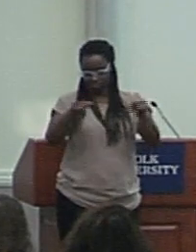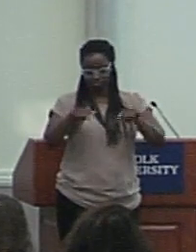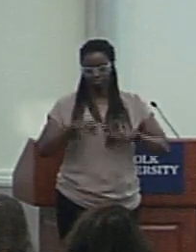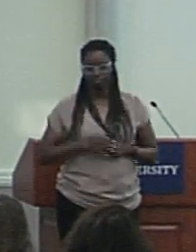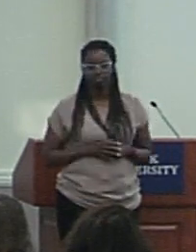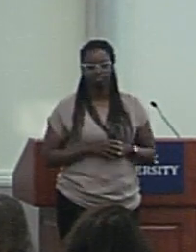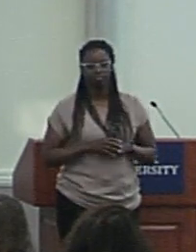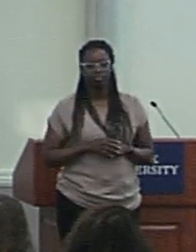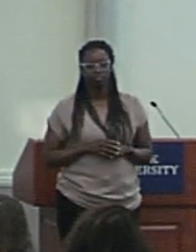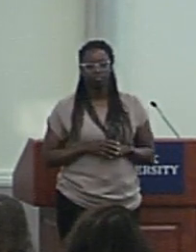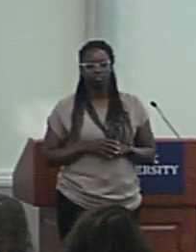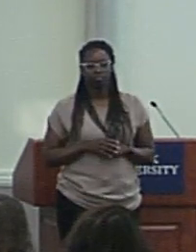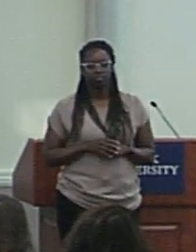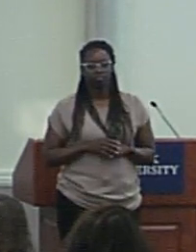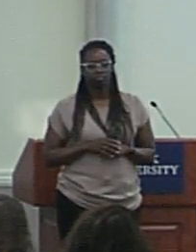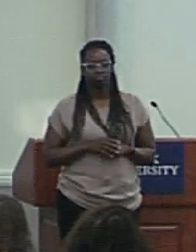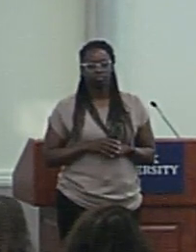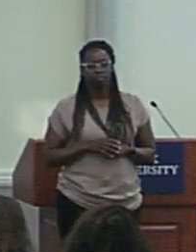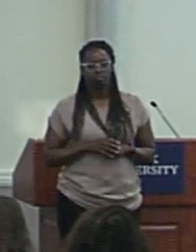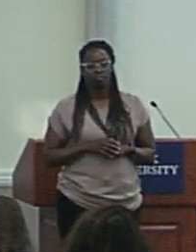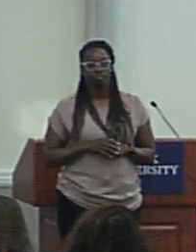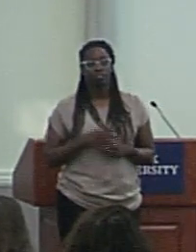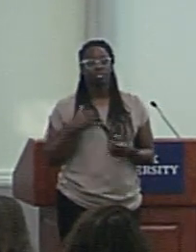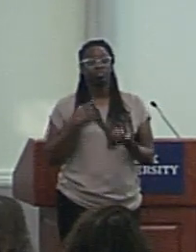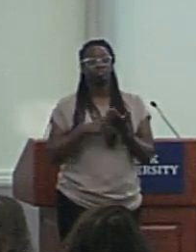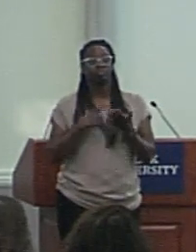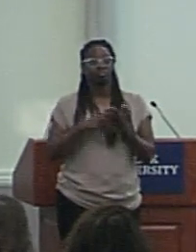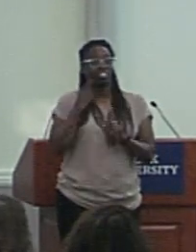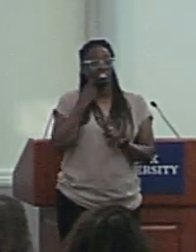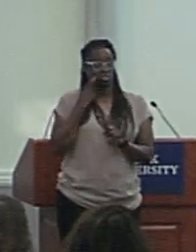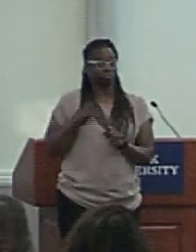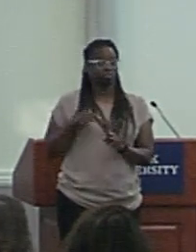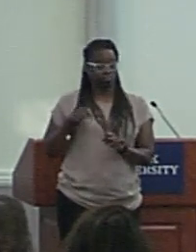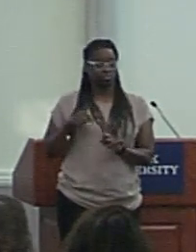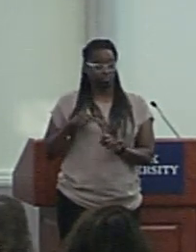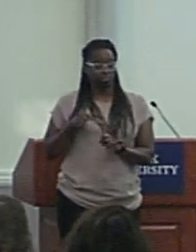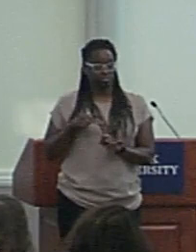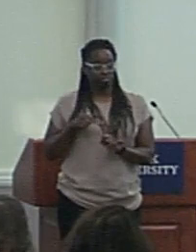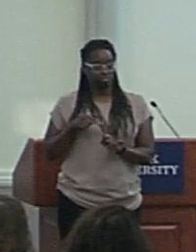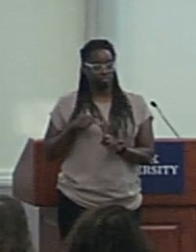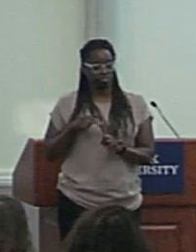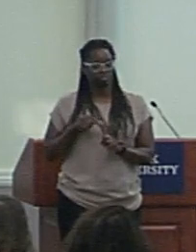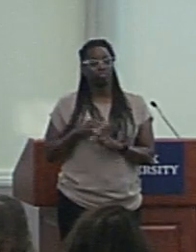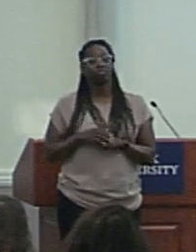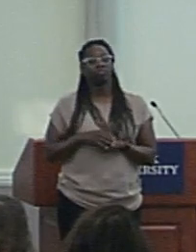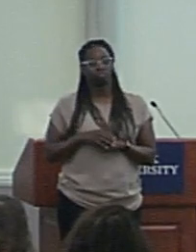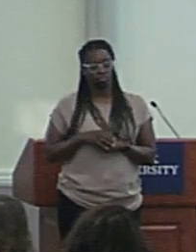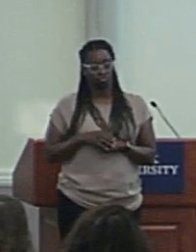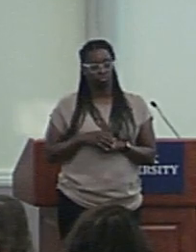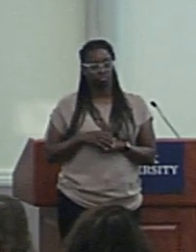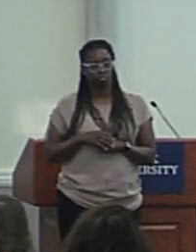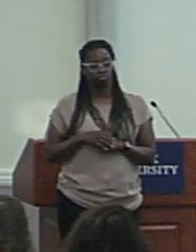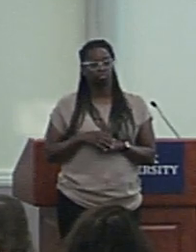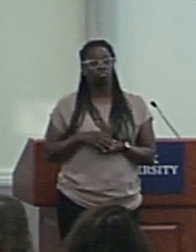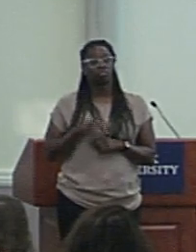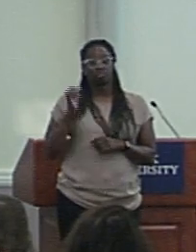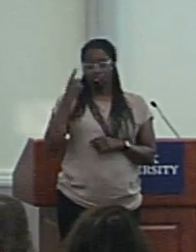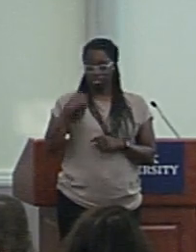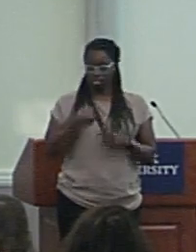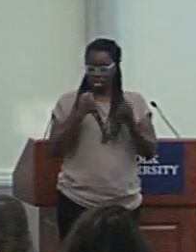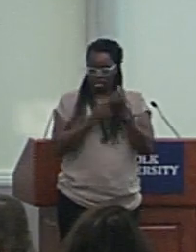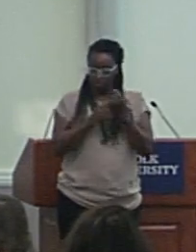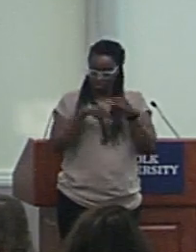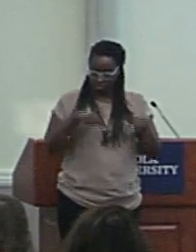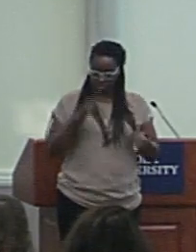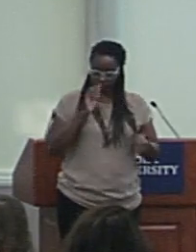a situation that I recently became aware of. I am an advocate here in Massachusetts. I'm